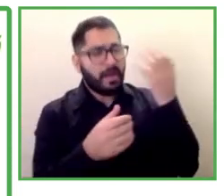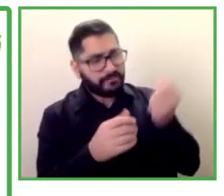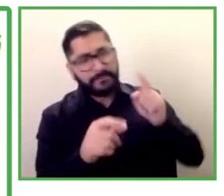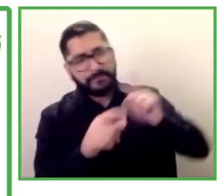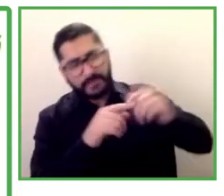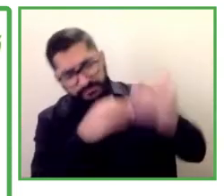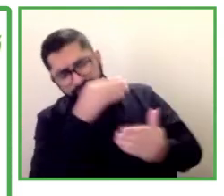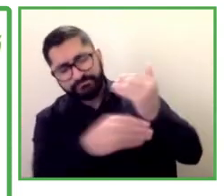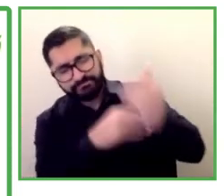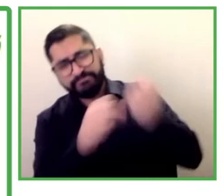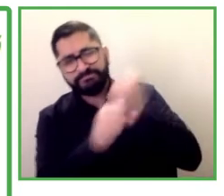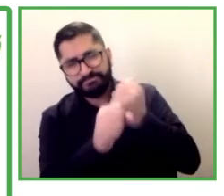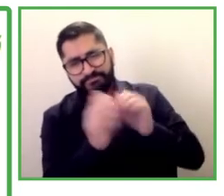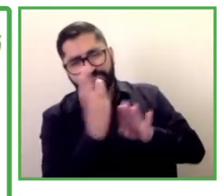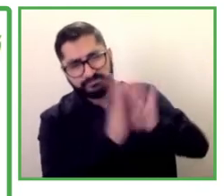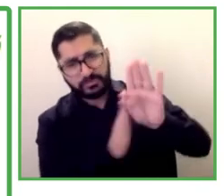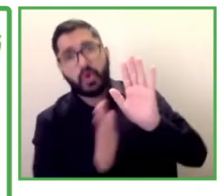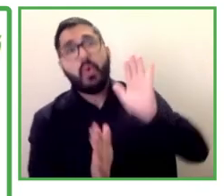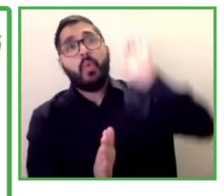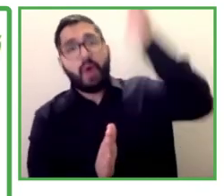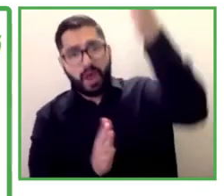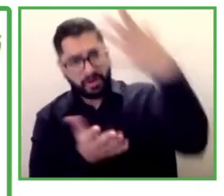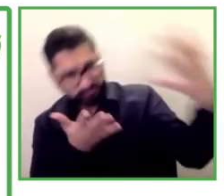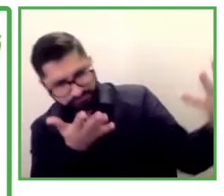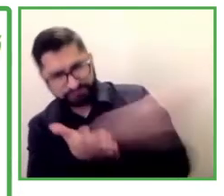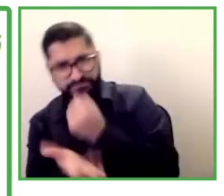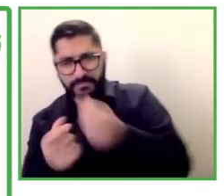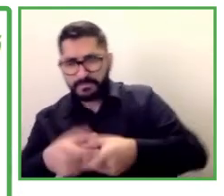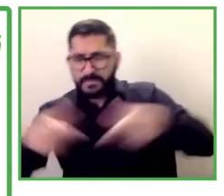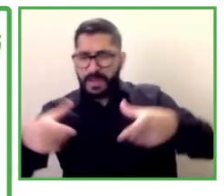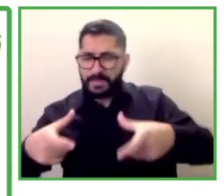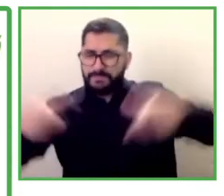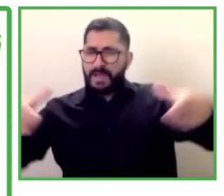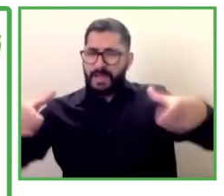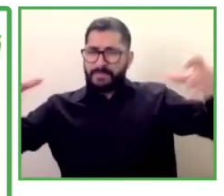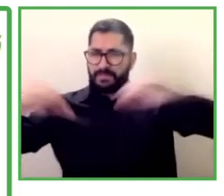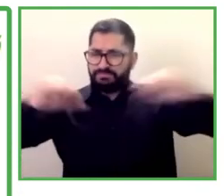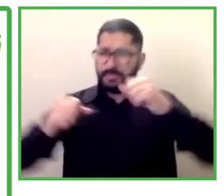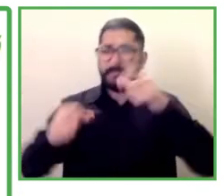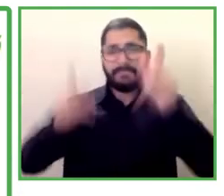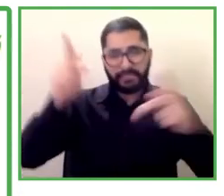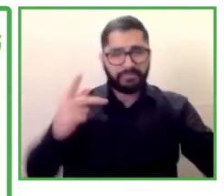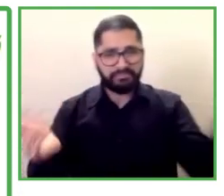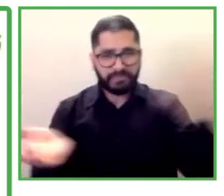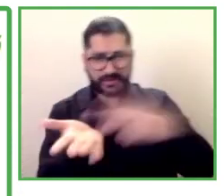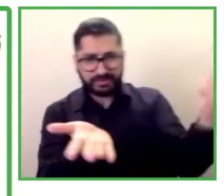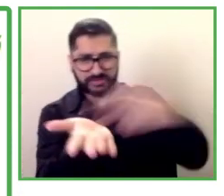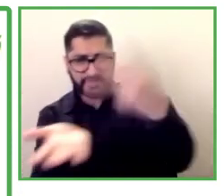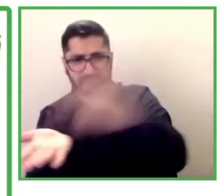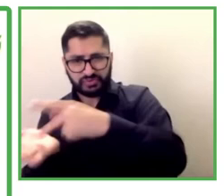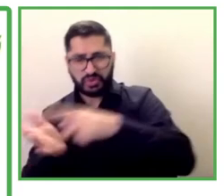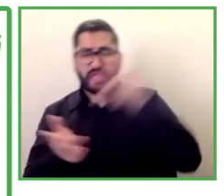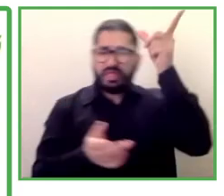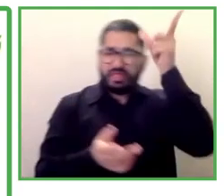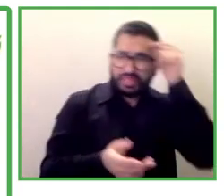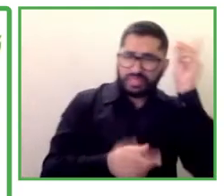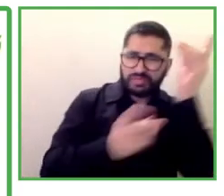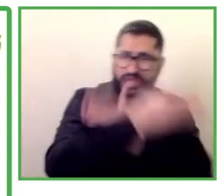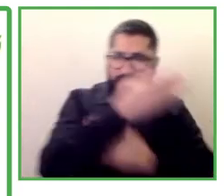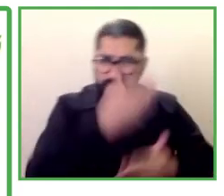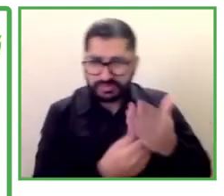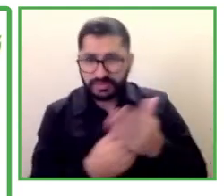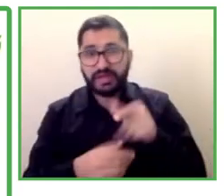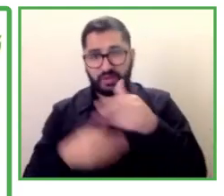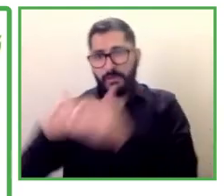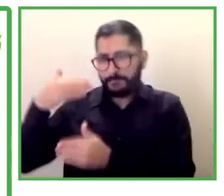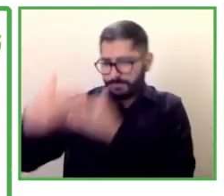trying to make efforts to have a better participation of the people with disabilities, with mental disabilities in